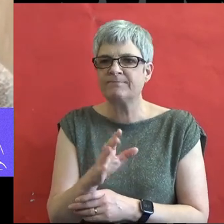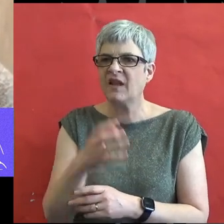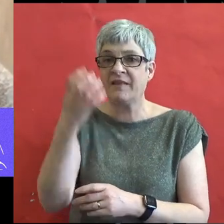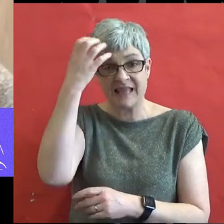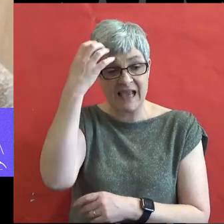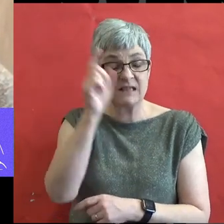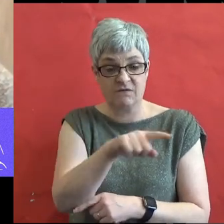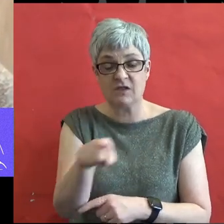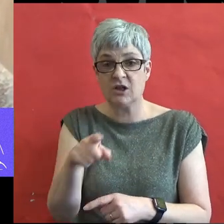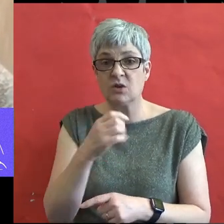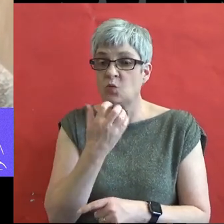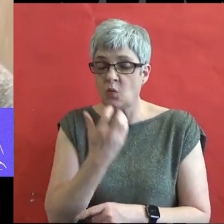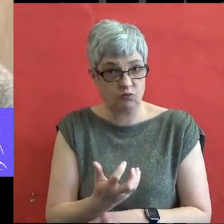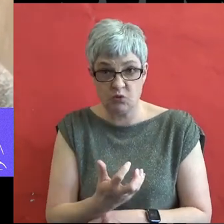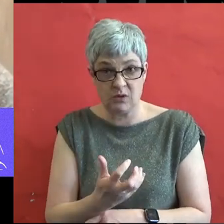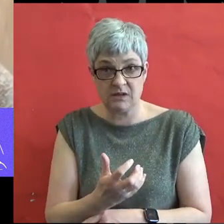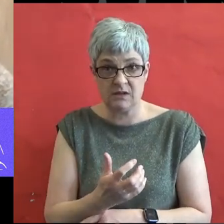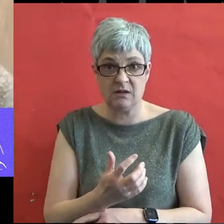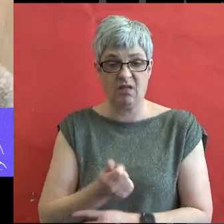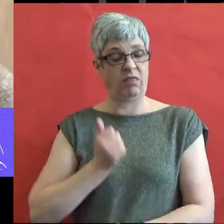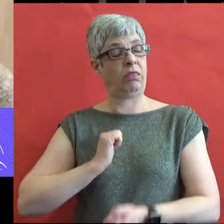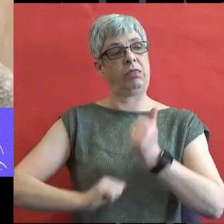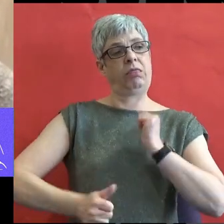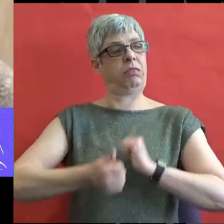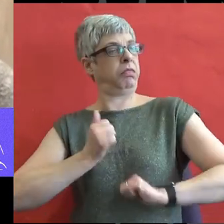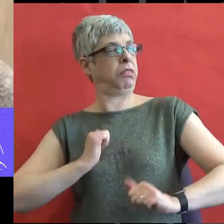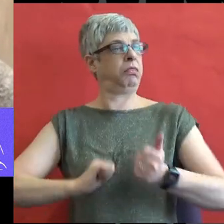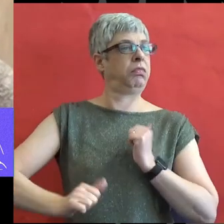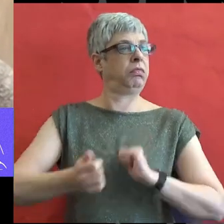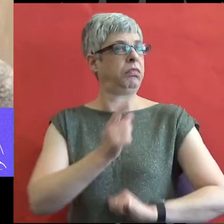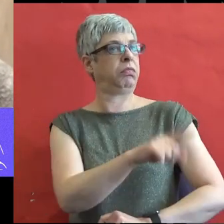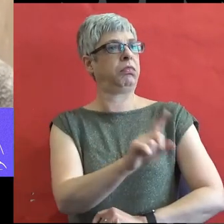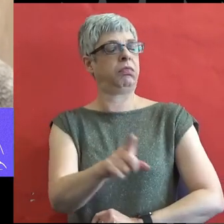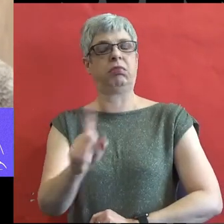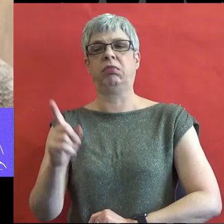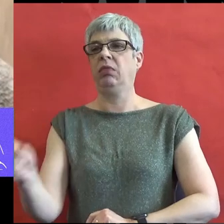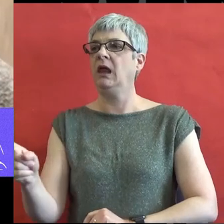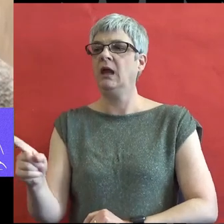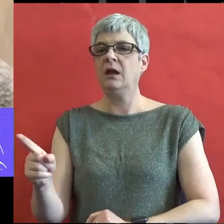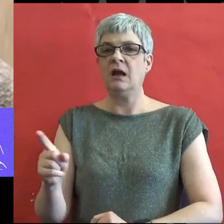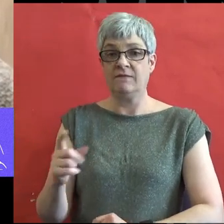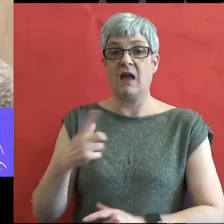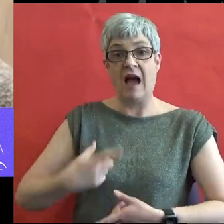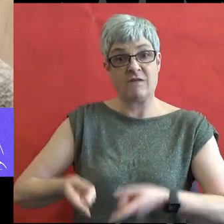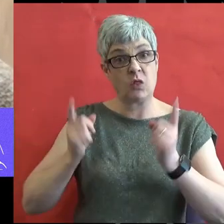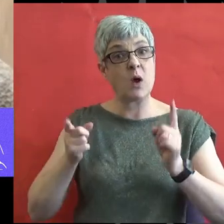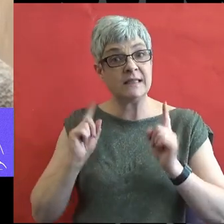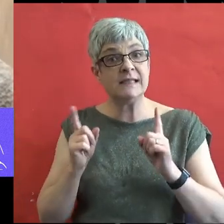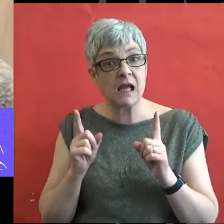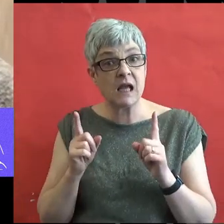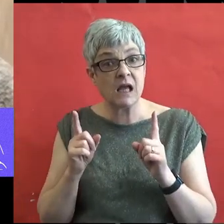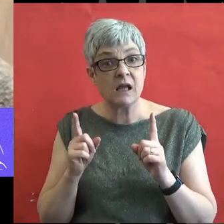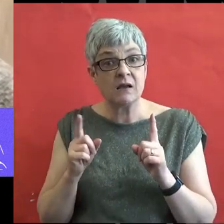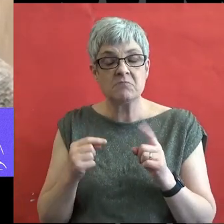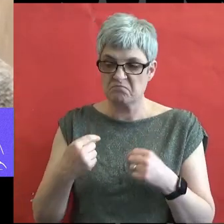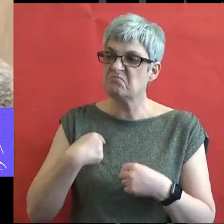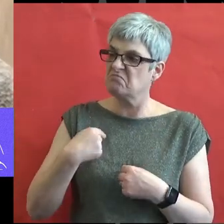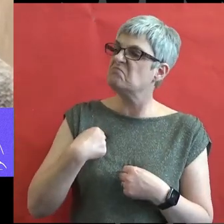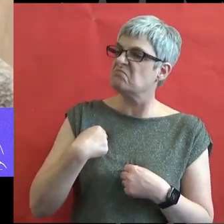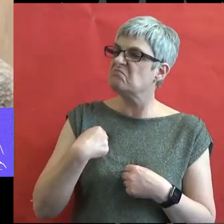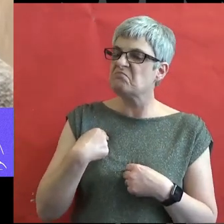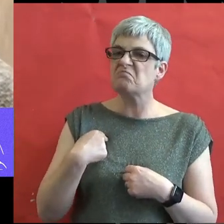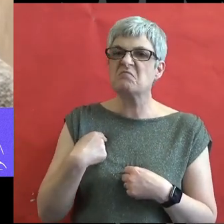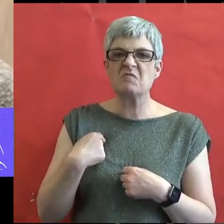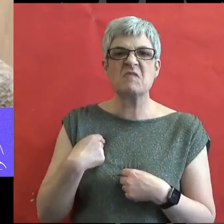kings of the Gentiles lord it over them, and those who exercise authority over them call